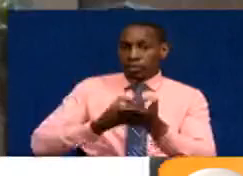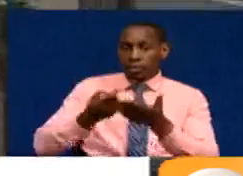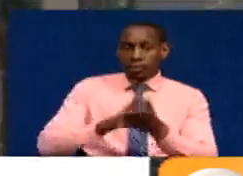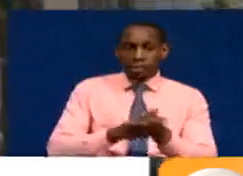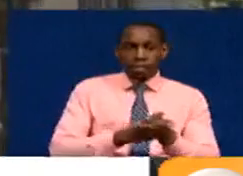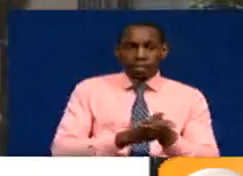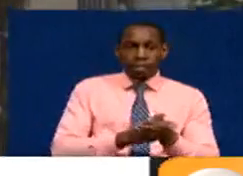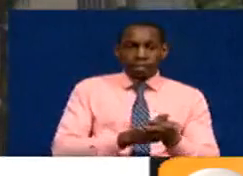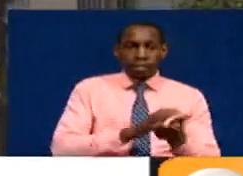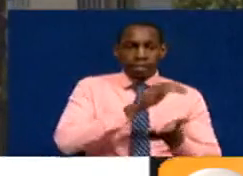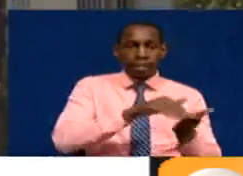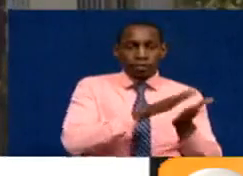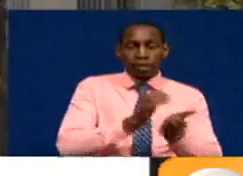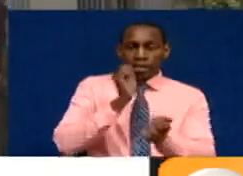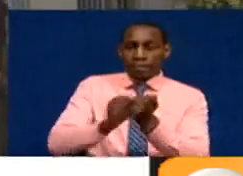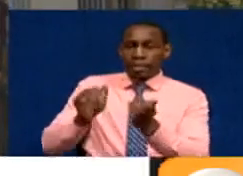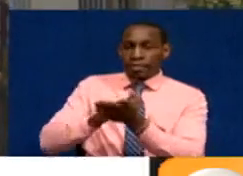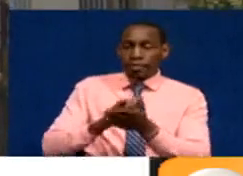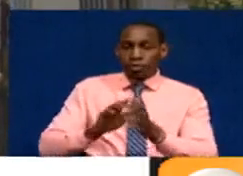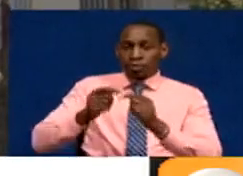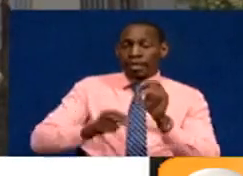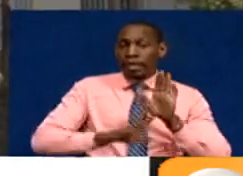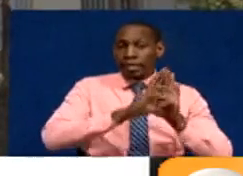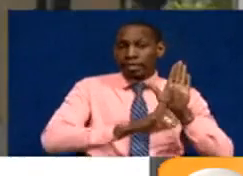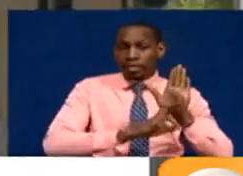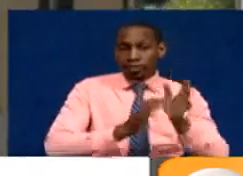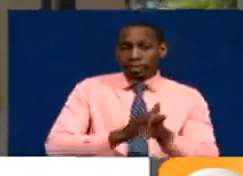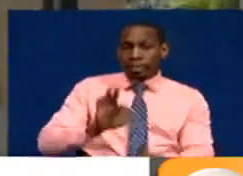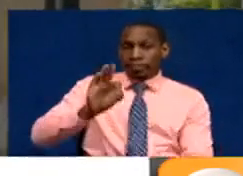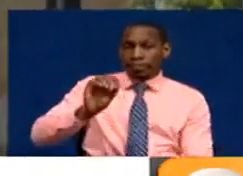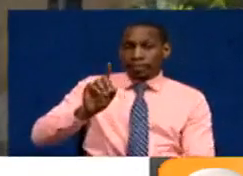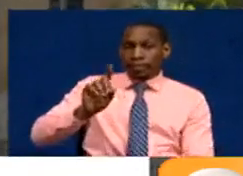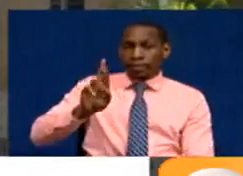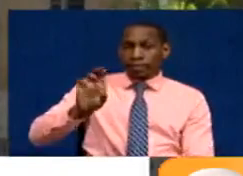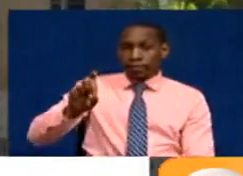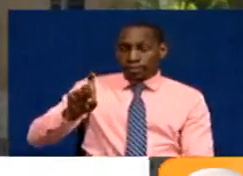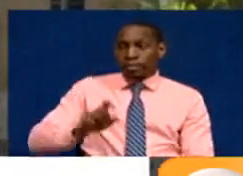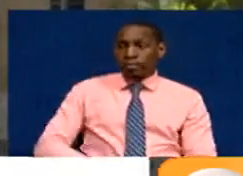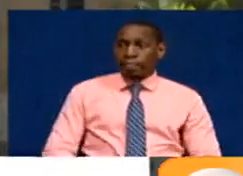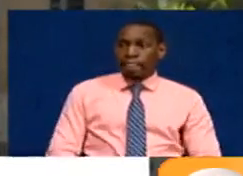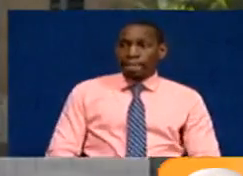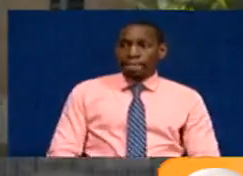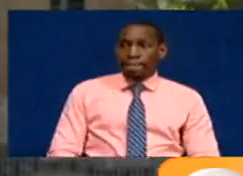The regulator punished the lender for breaching Forex regulations. Dennis Otieno, Citizen TV.